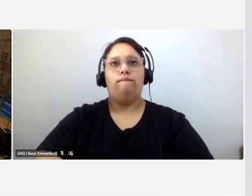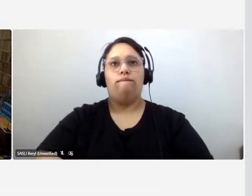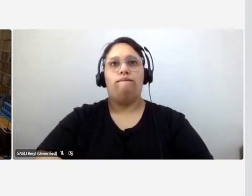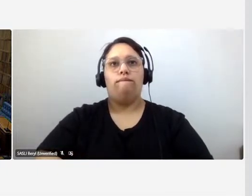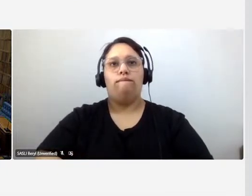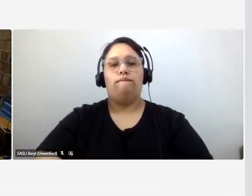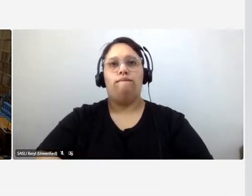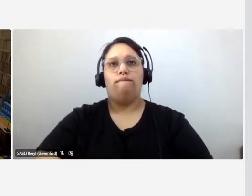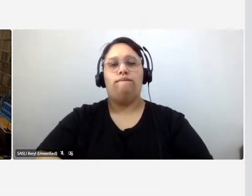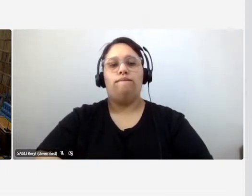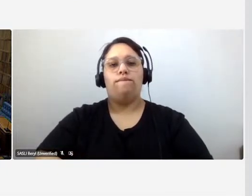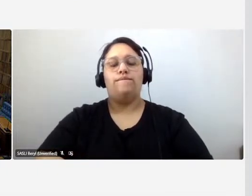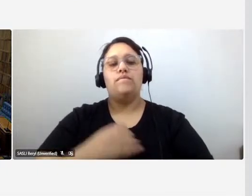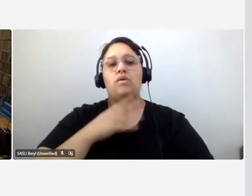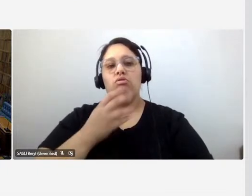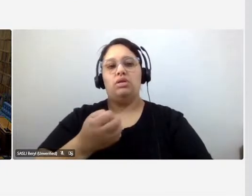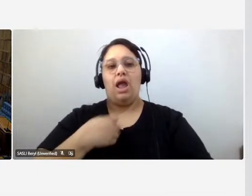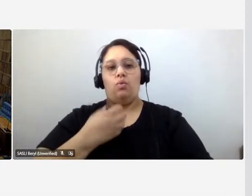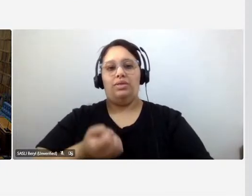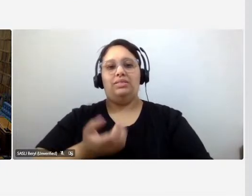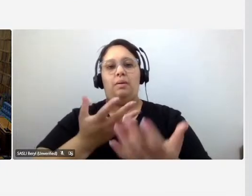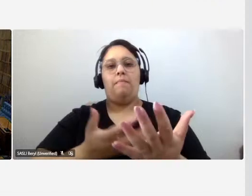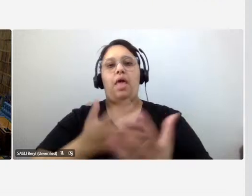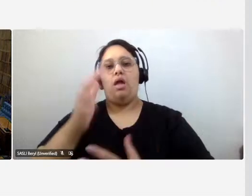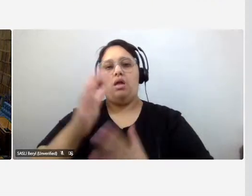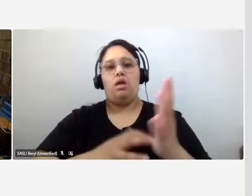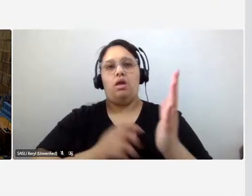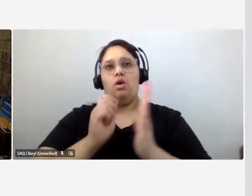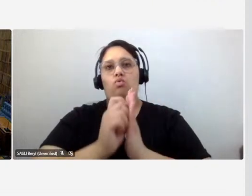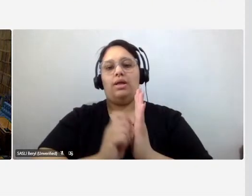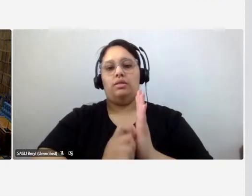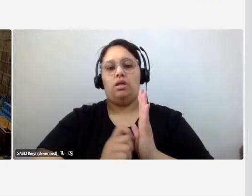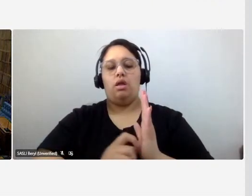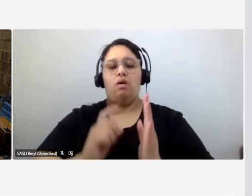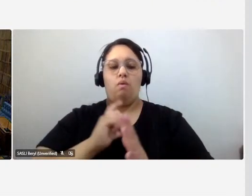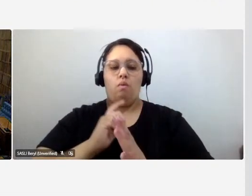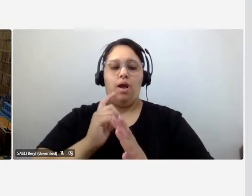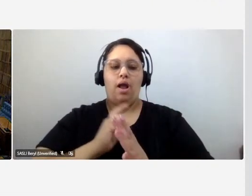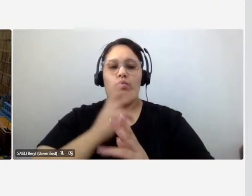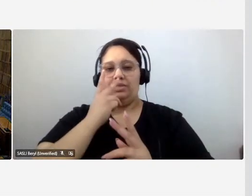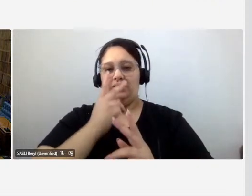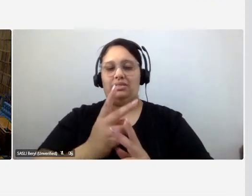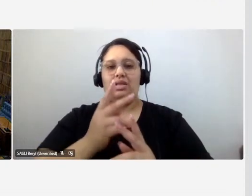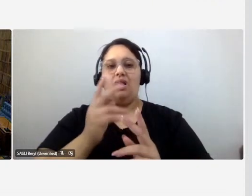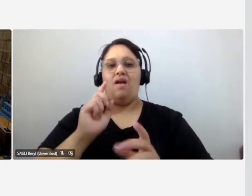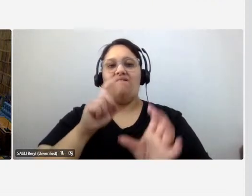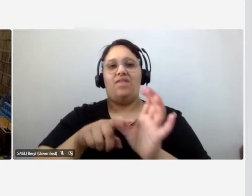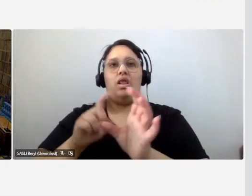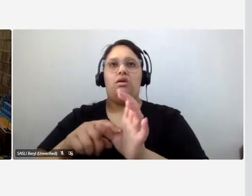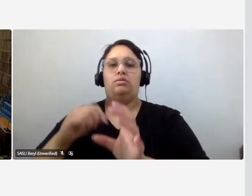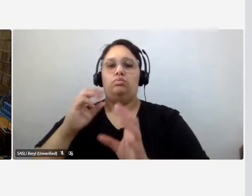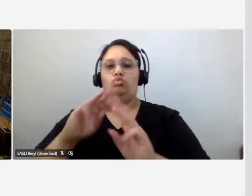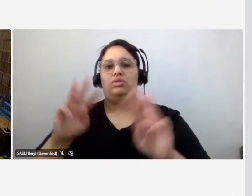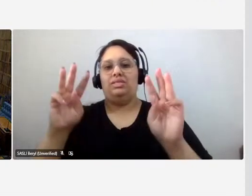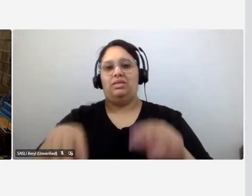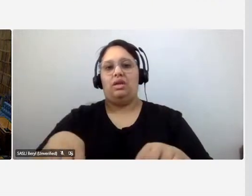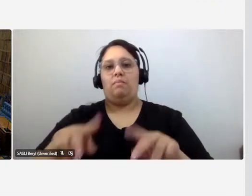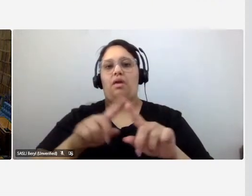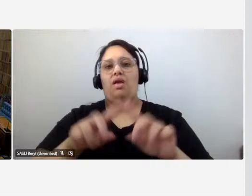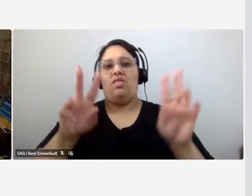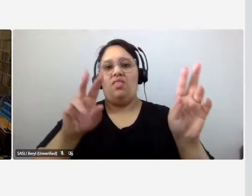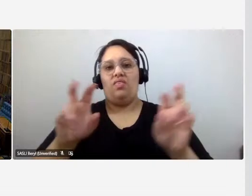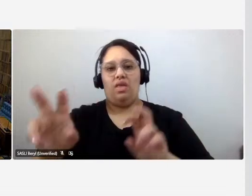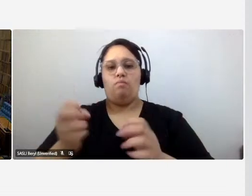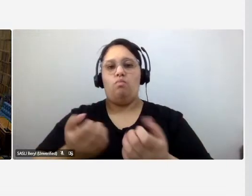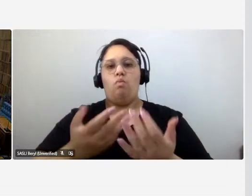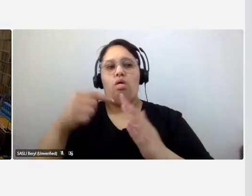Could I ask that we supply that in writing, because we can look at the 32 affiliated museums and their themes and their exhibitions to provide a